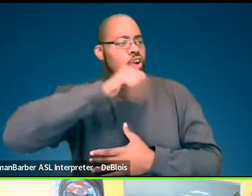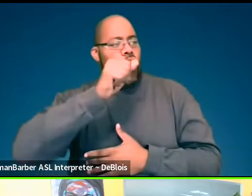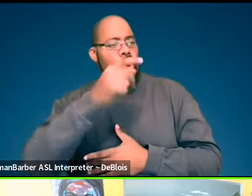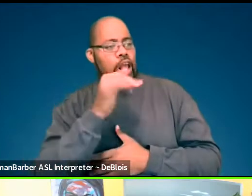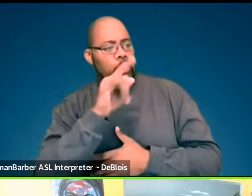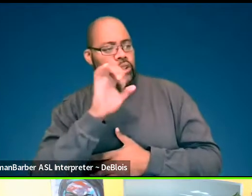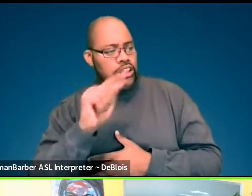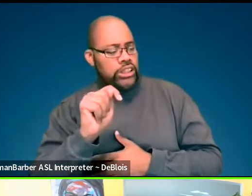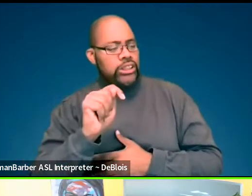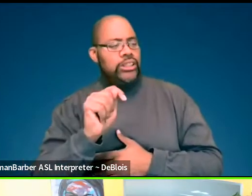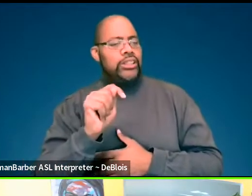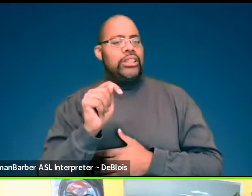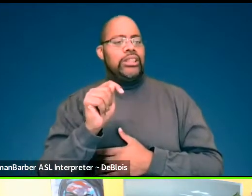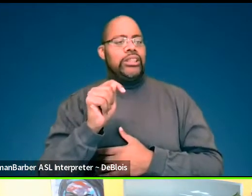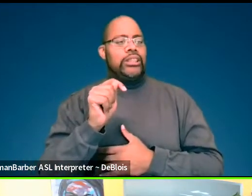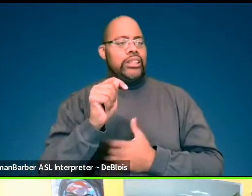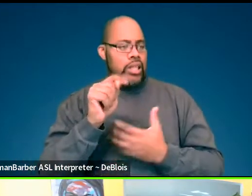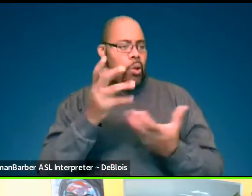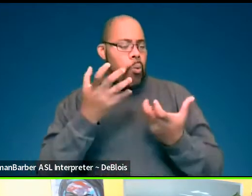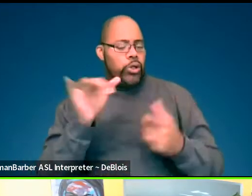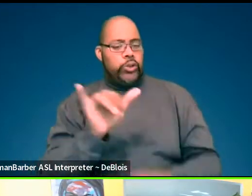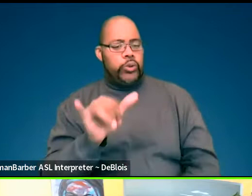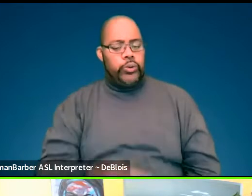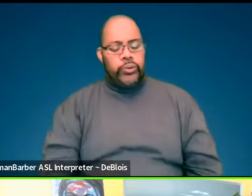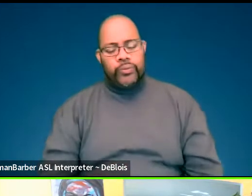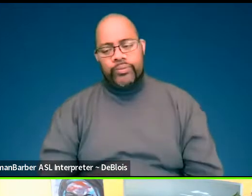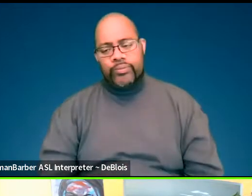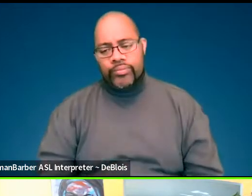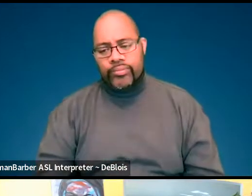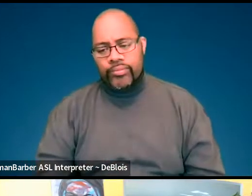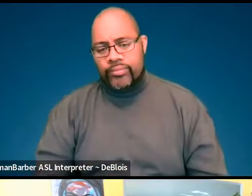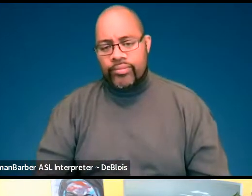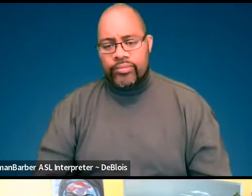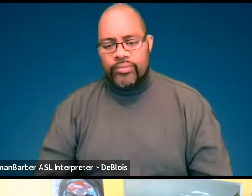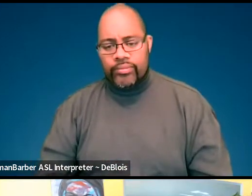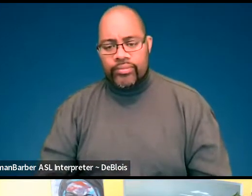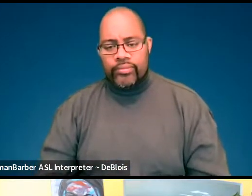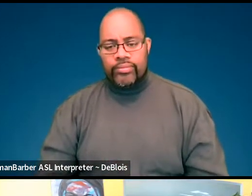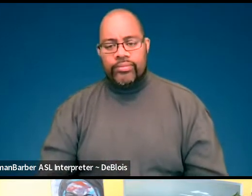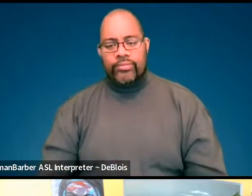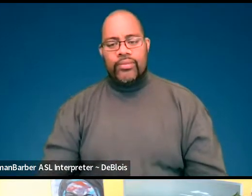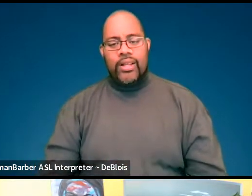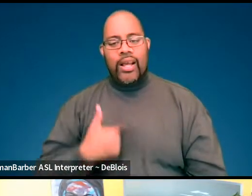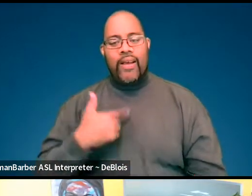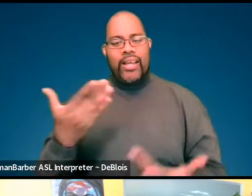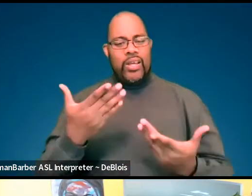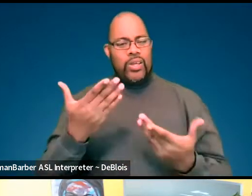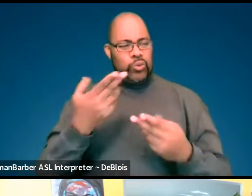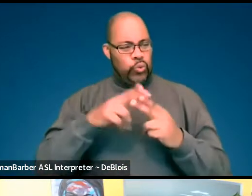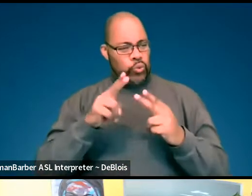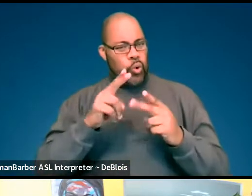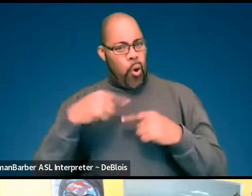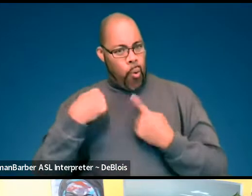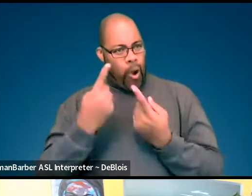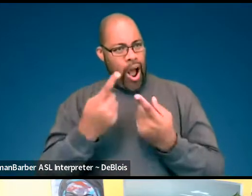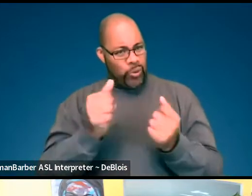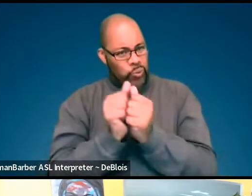archaeologists desire. But yeah. So you guys have only been together a short while.